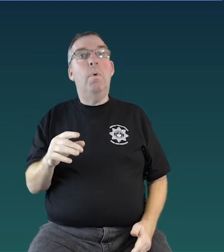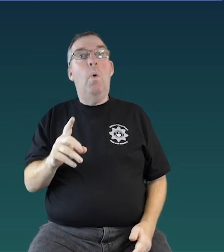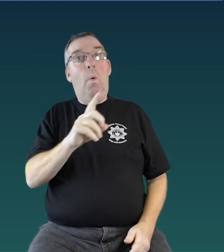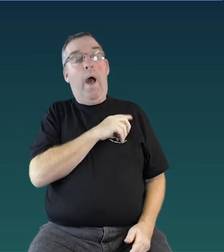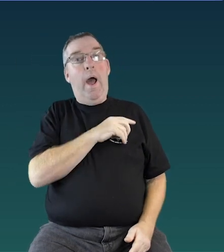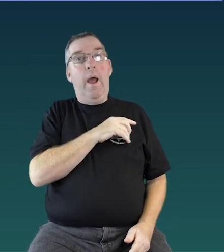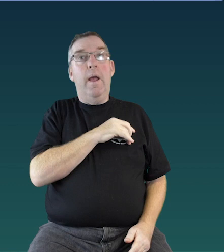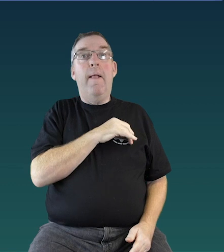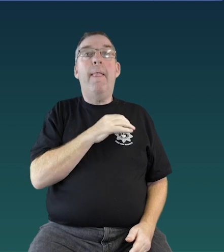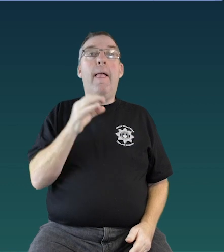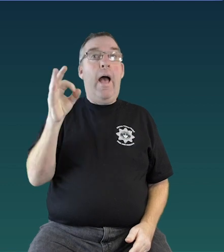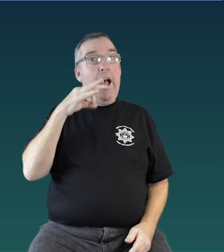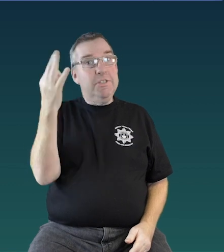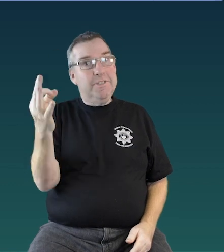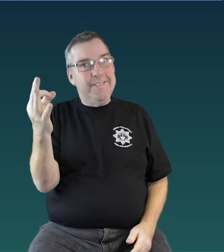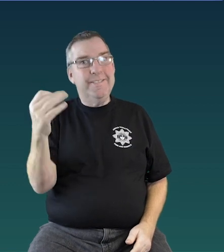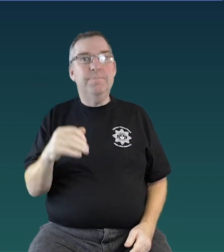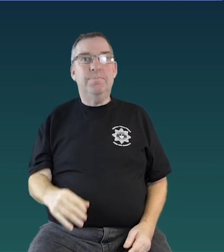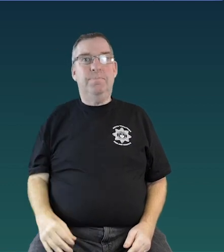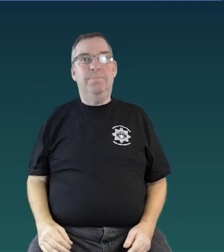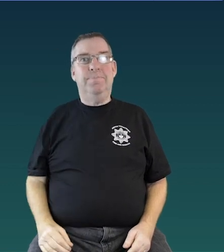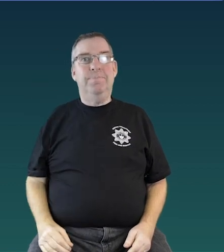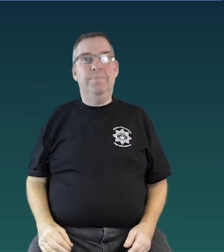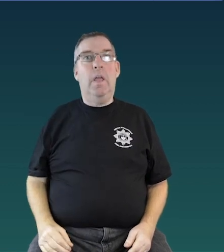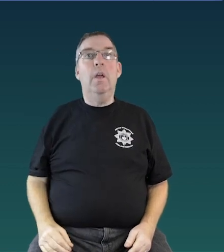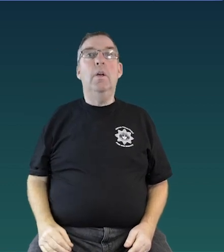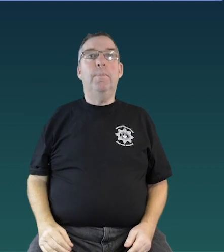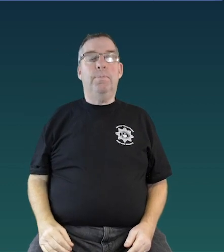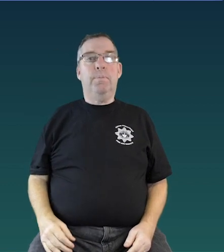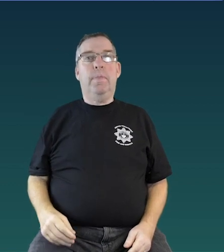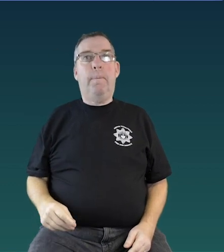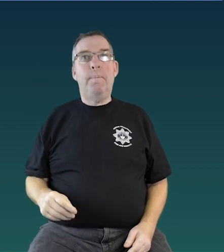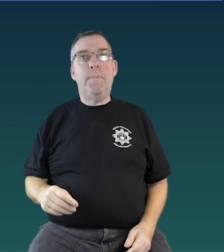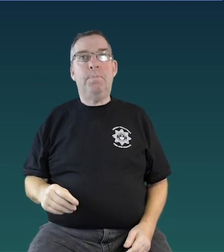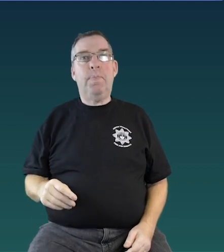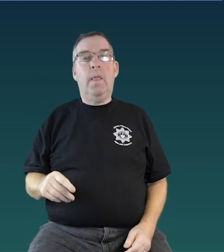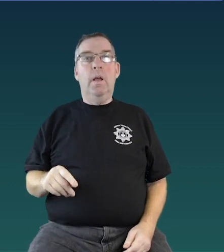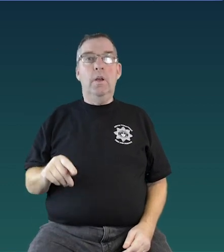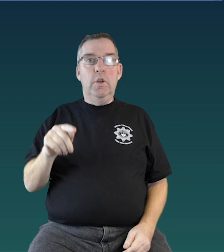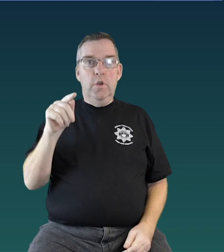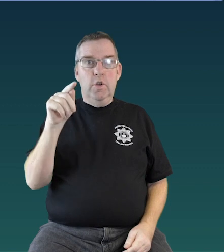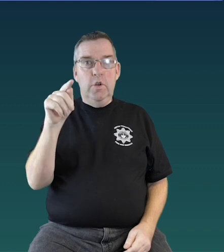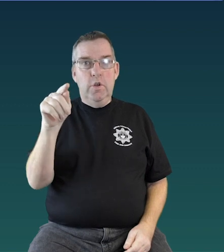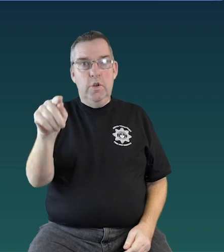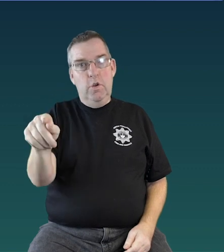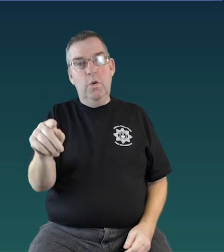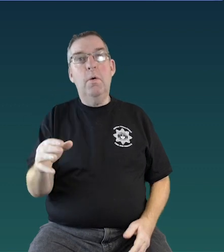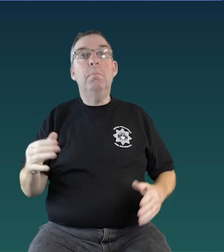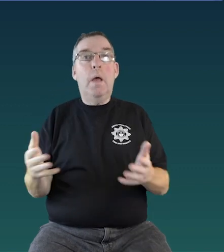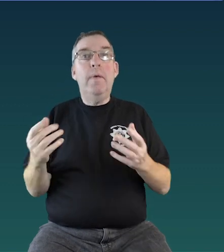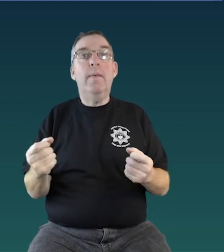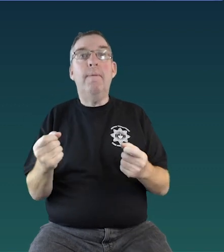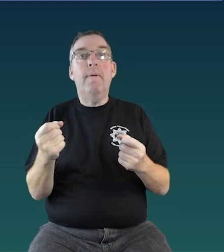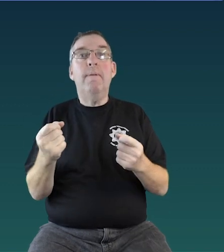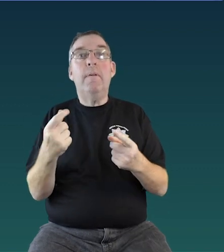Some of the consequences if you are caught messing around with fireworks, you will get into trouble. Your parents will get